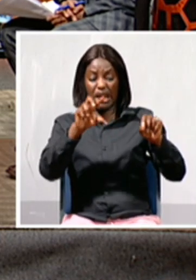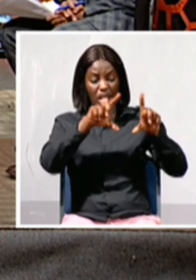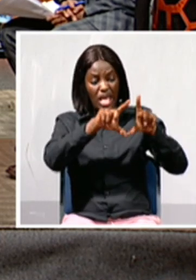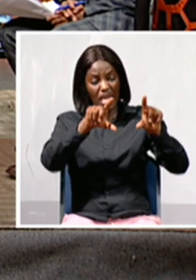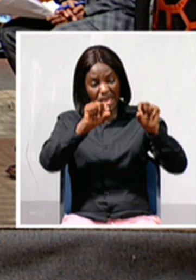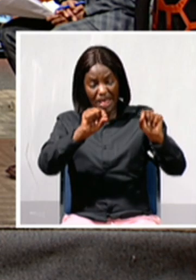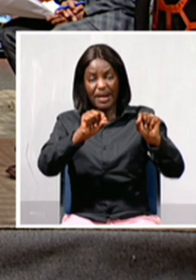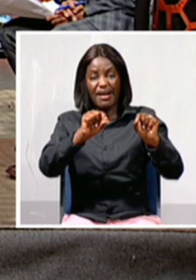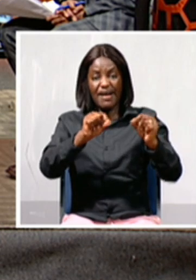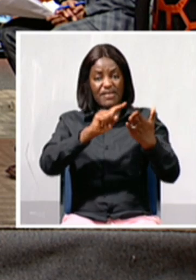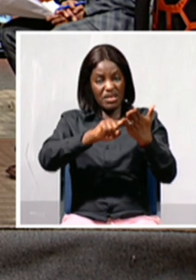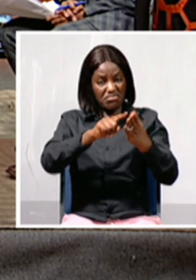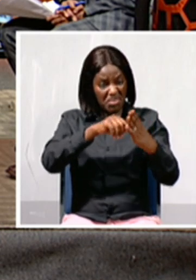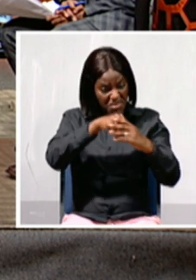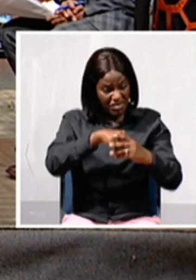this